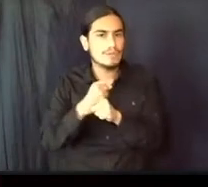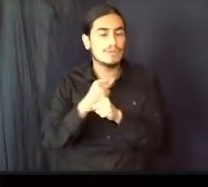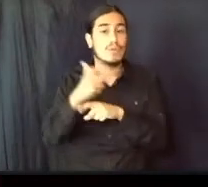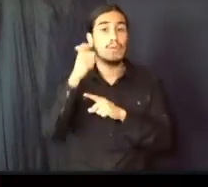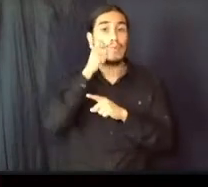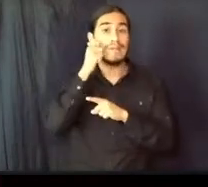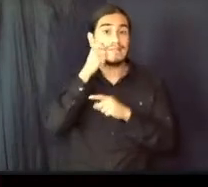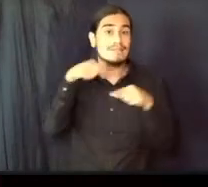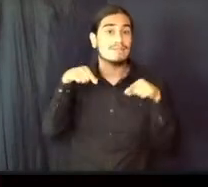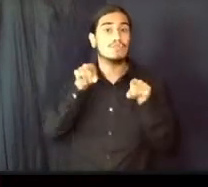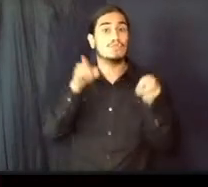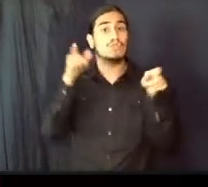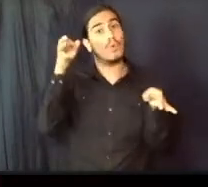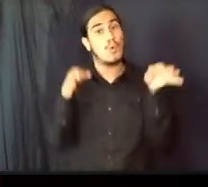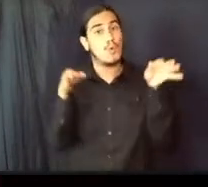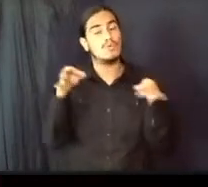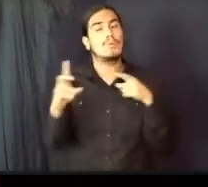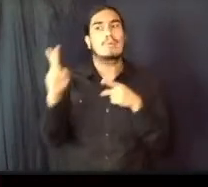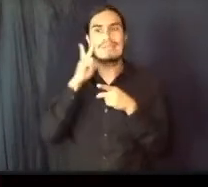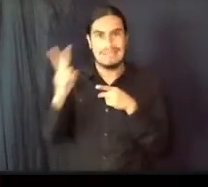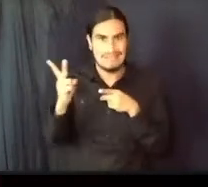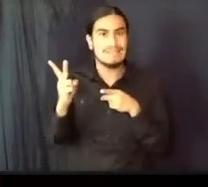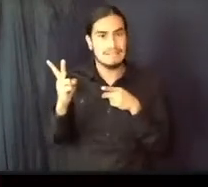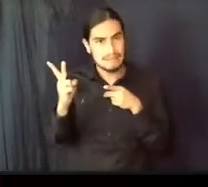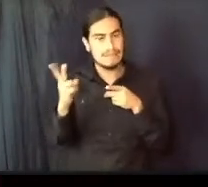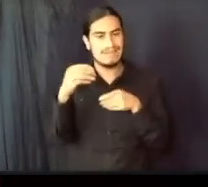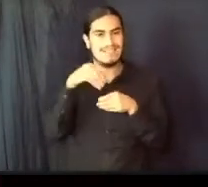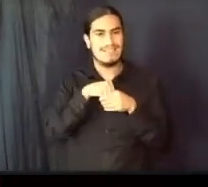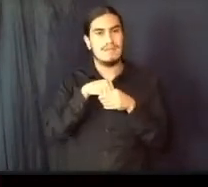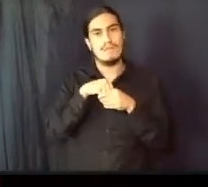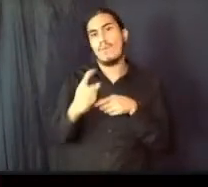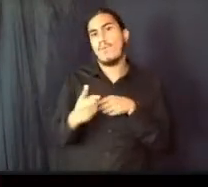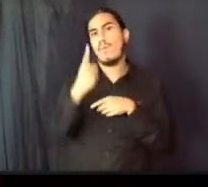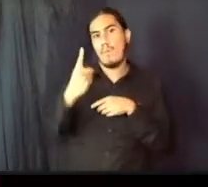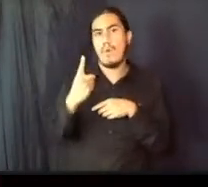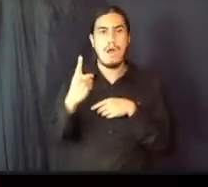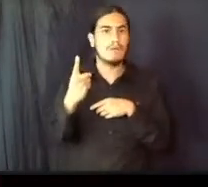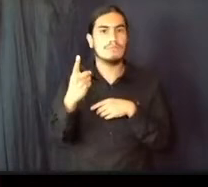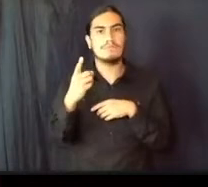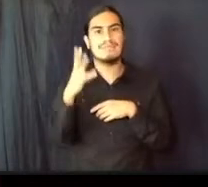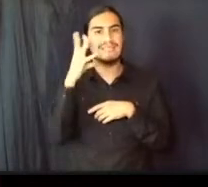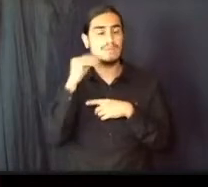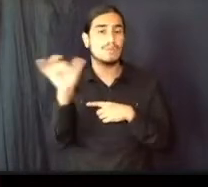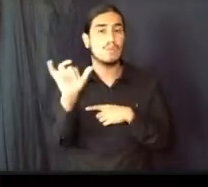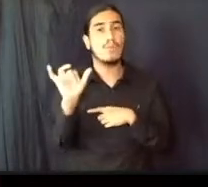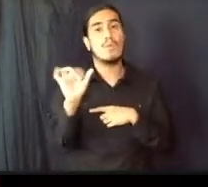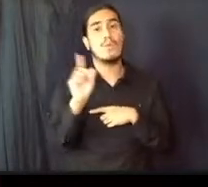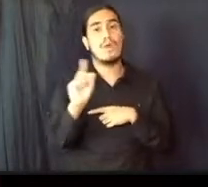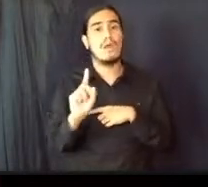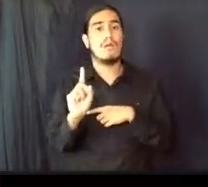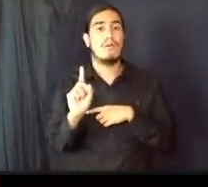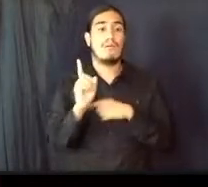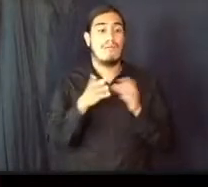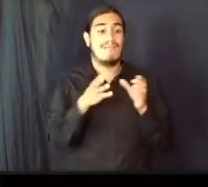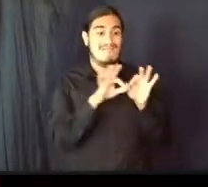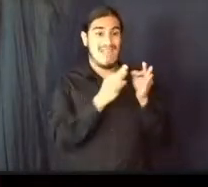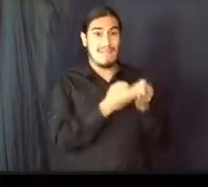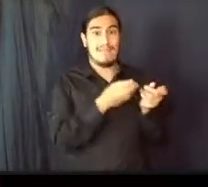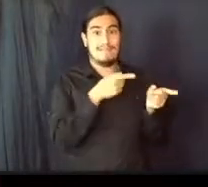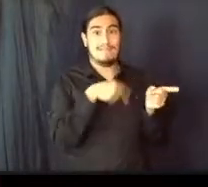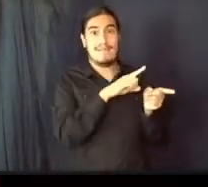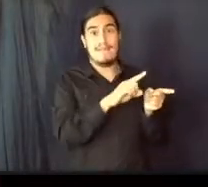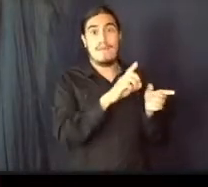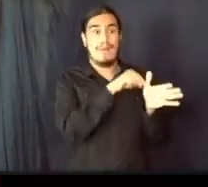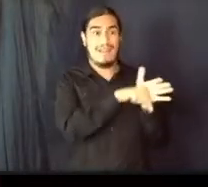case of the NSU complex, where the families of the victims killed by the so-called National Socialist Underground were accused of